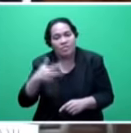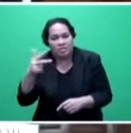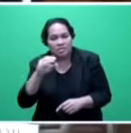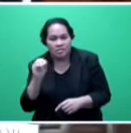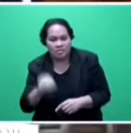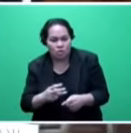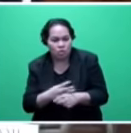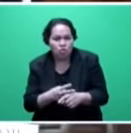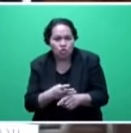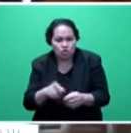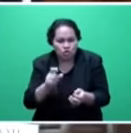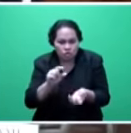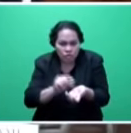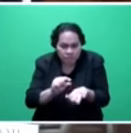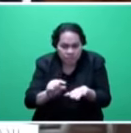chip,